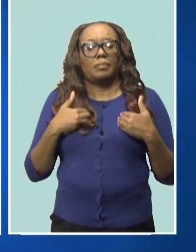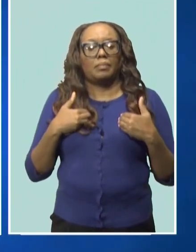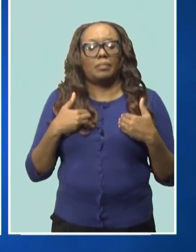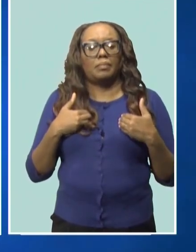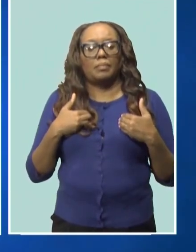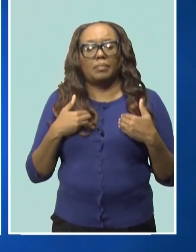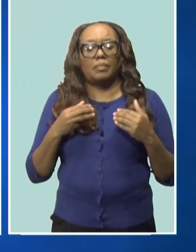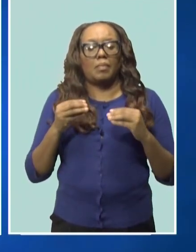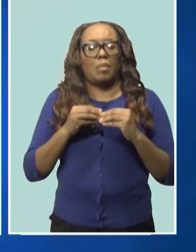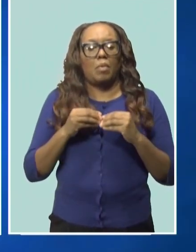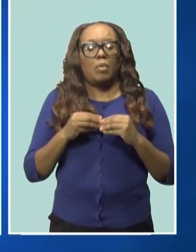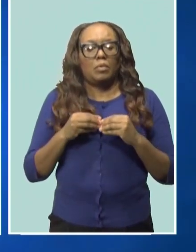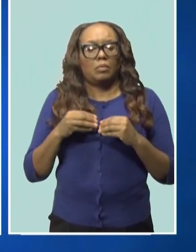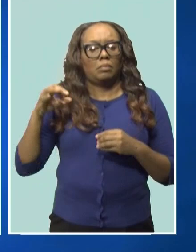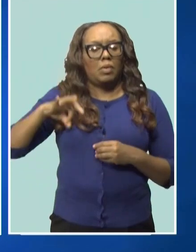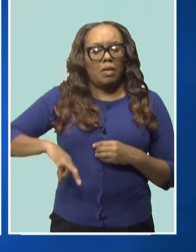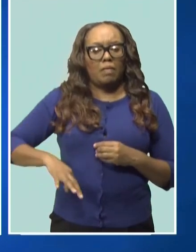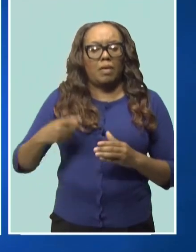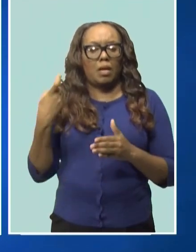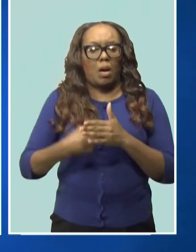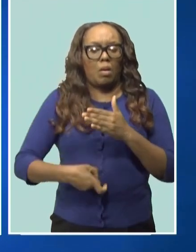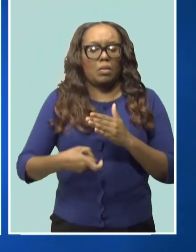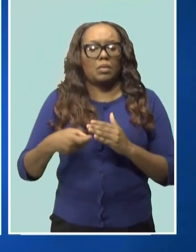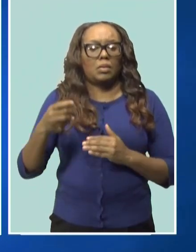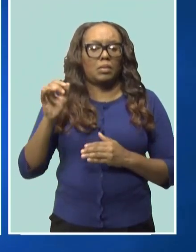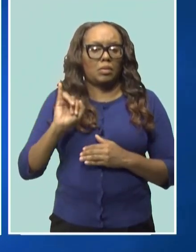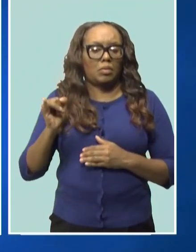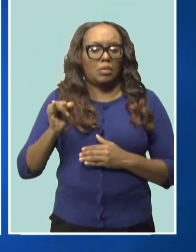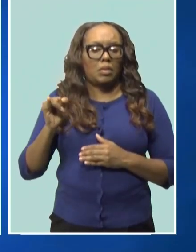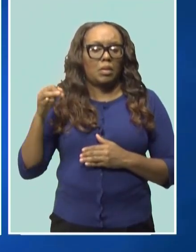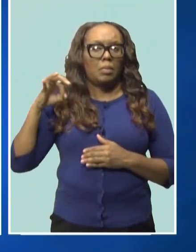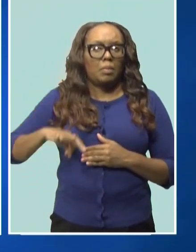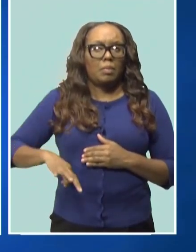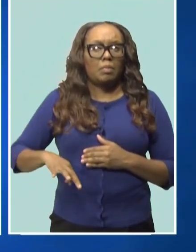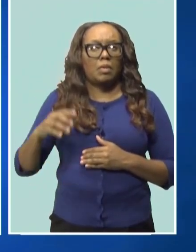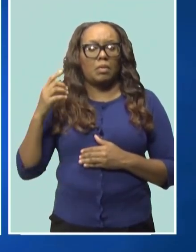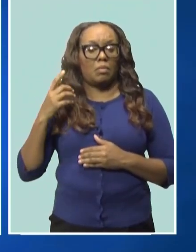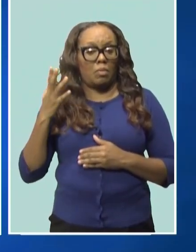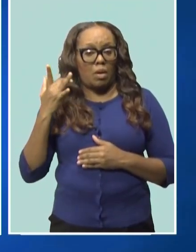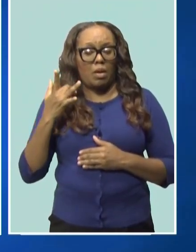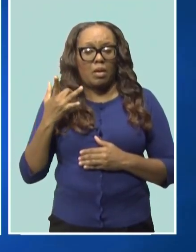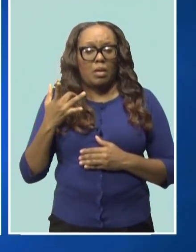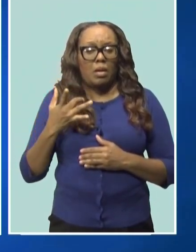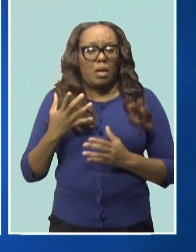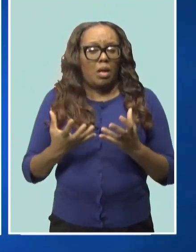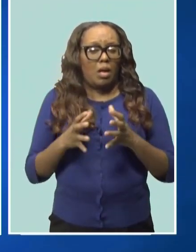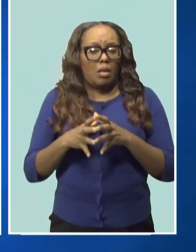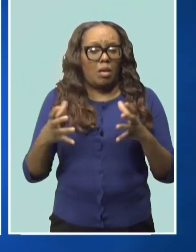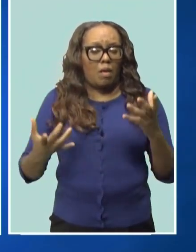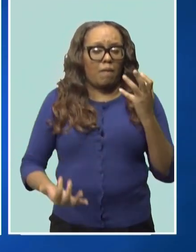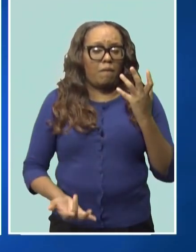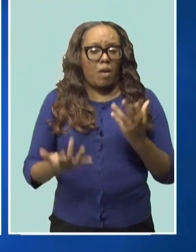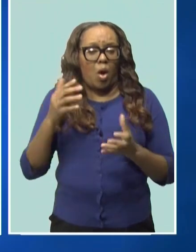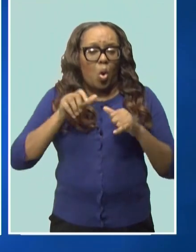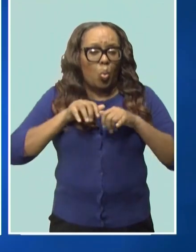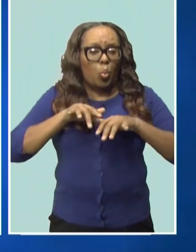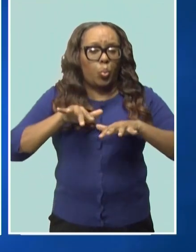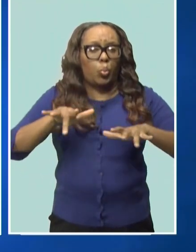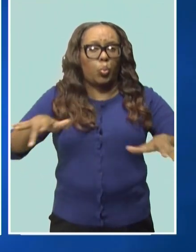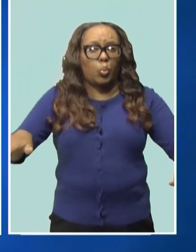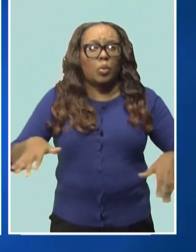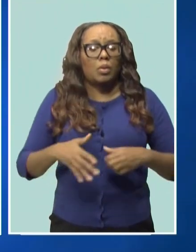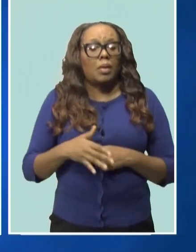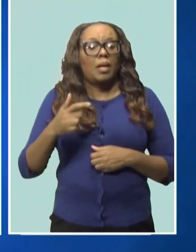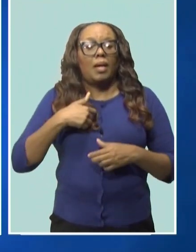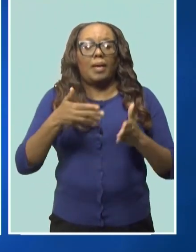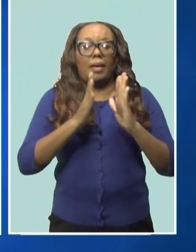roofs or make other changes to reduce the wildfires. Mr. Speaker, I have asked the Minister in the Ministry